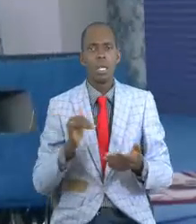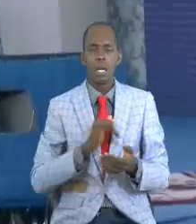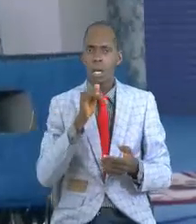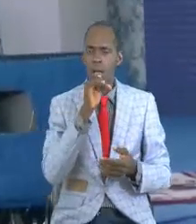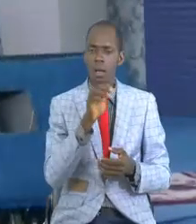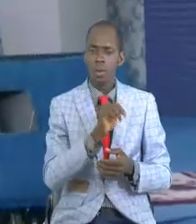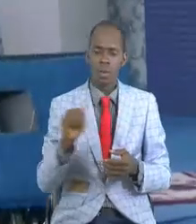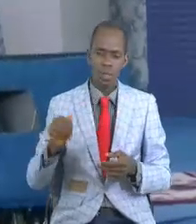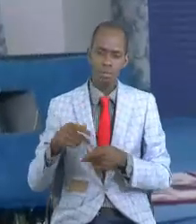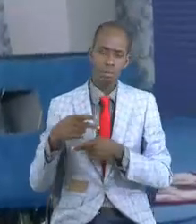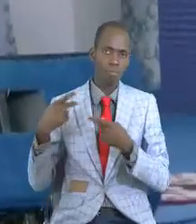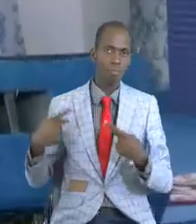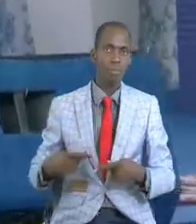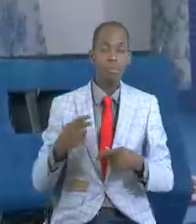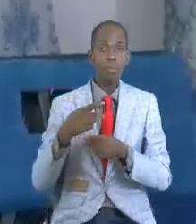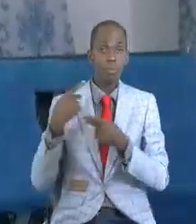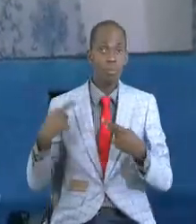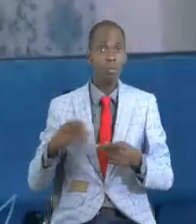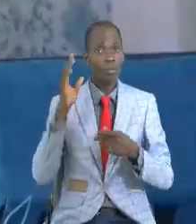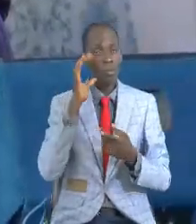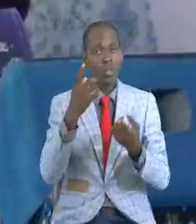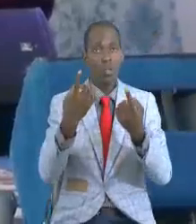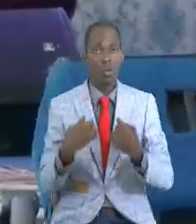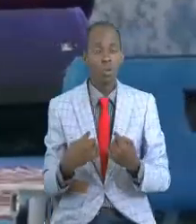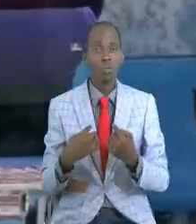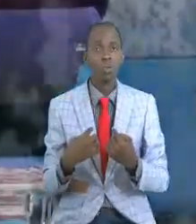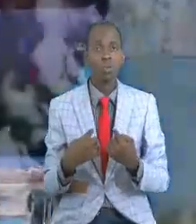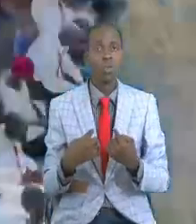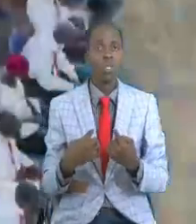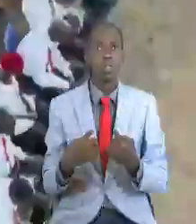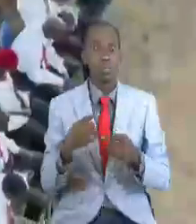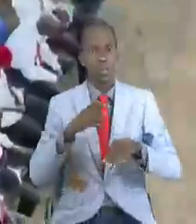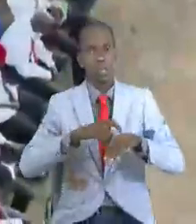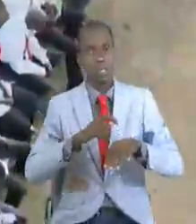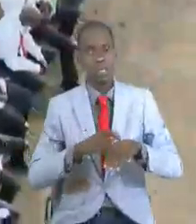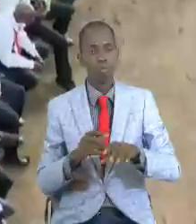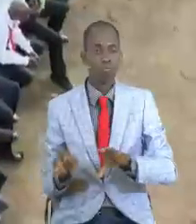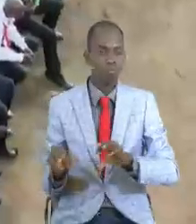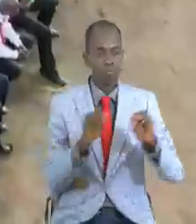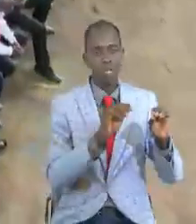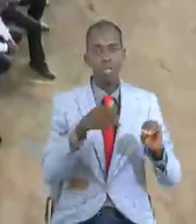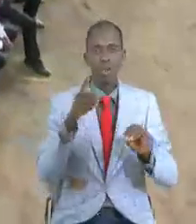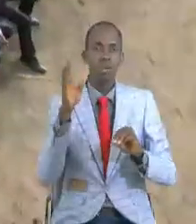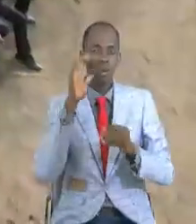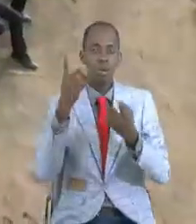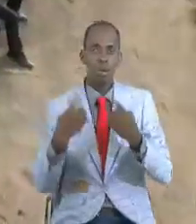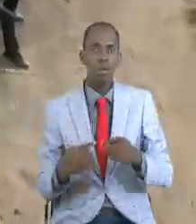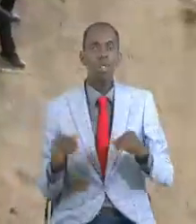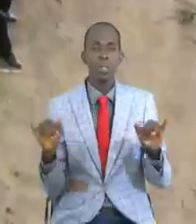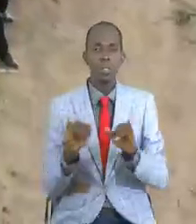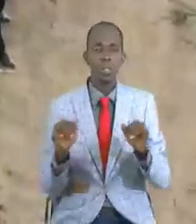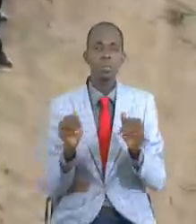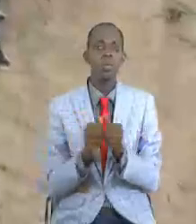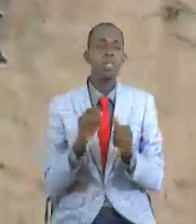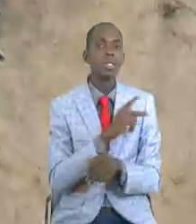a stage, a situation, then another priest will come. The same thing with the kings of the Old Testament.